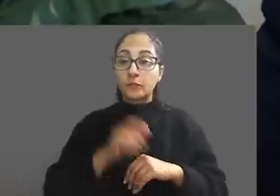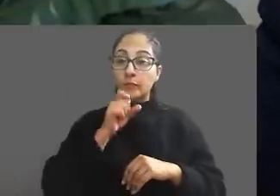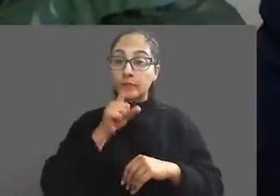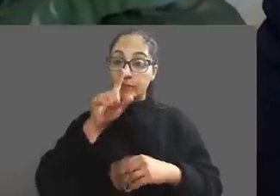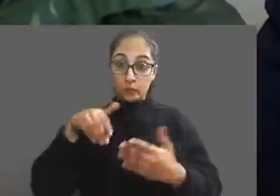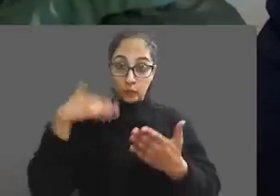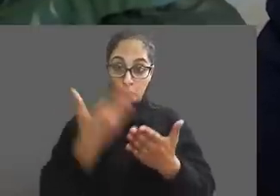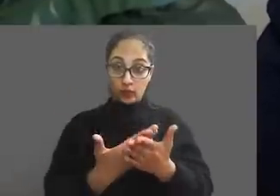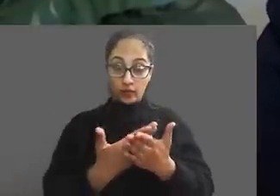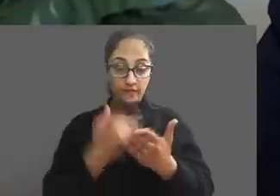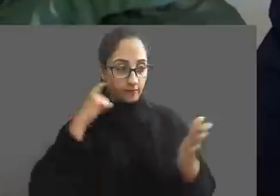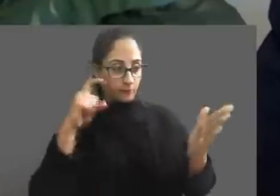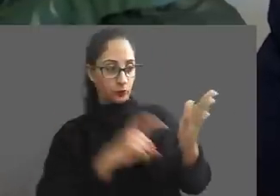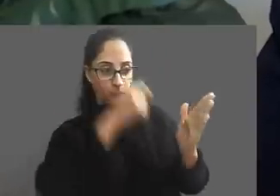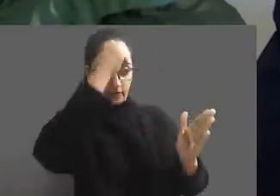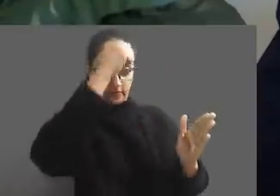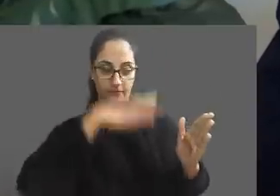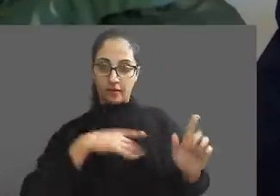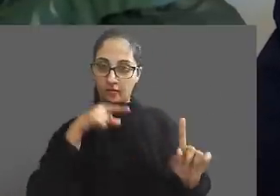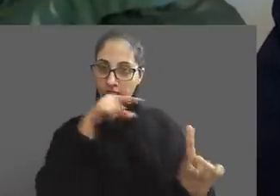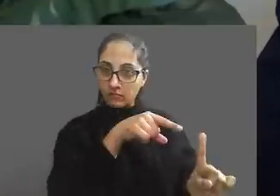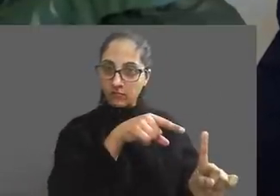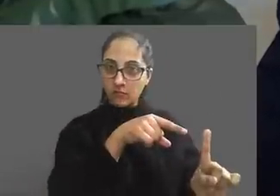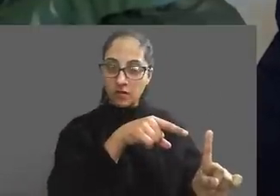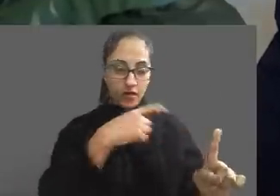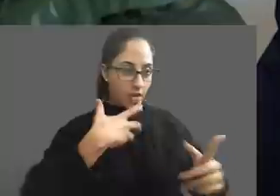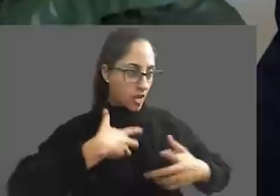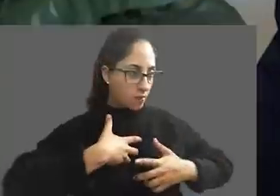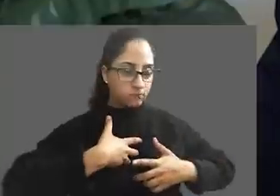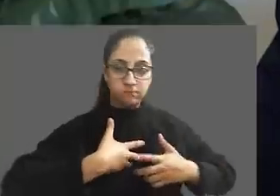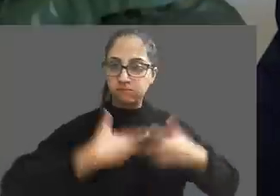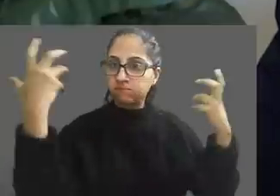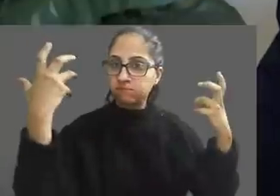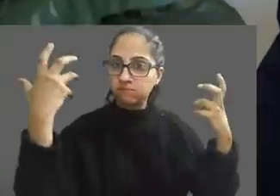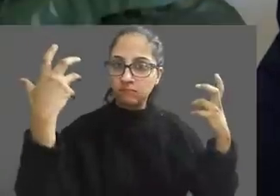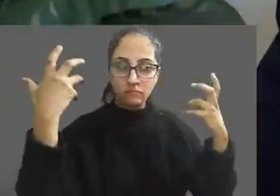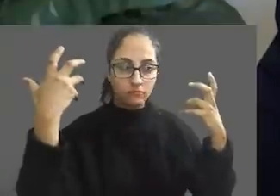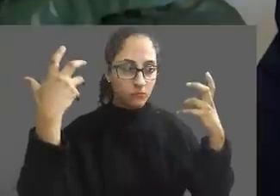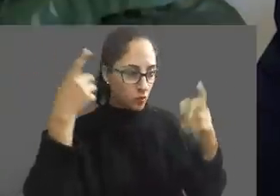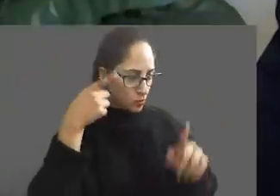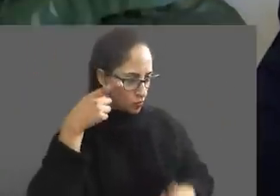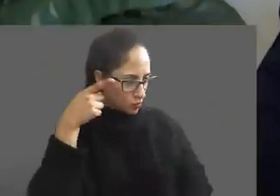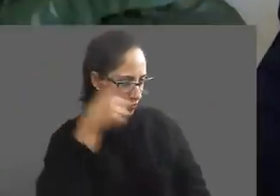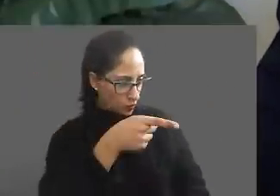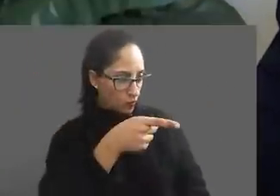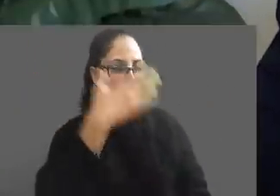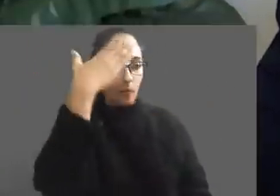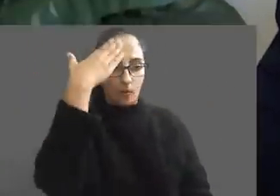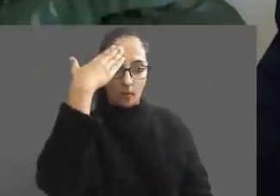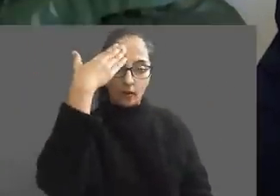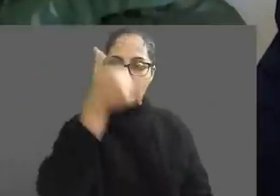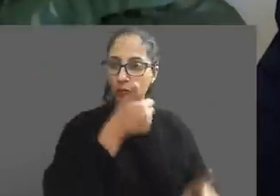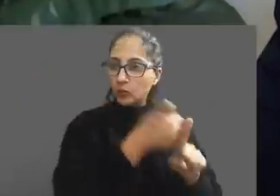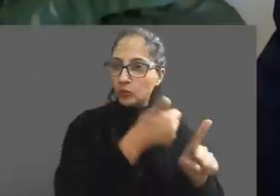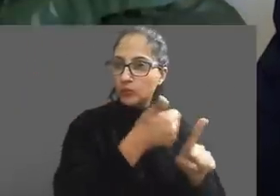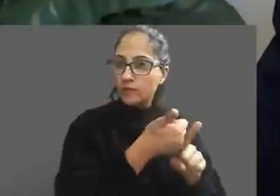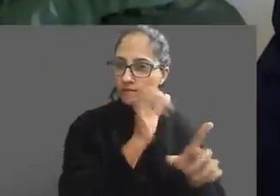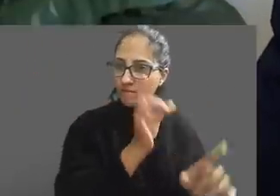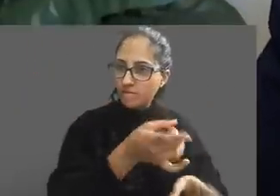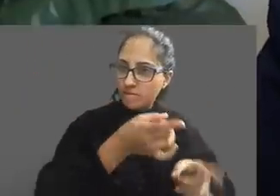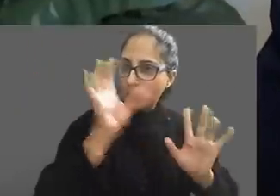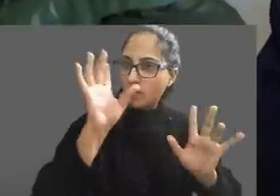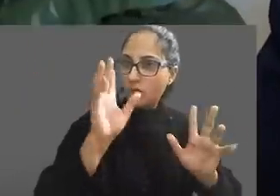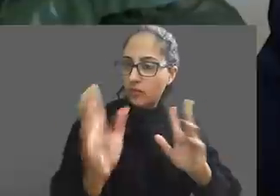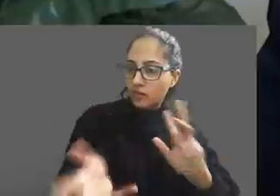the Imam's mulaqat there. When Mullah arrived at the Didar Hall, he saw Ismail. He